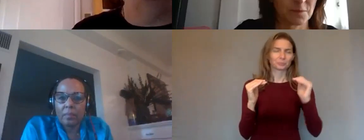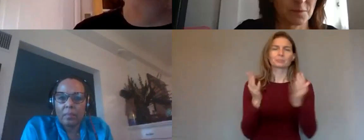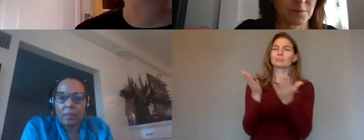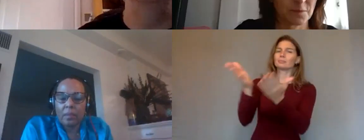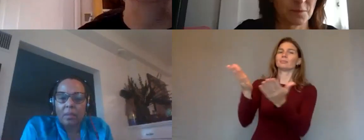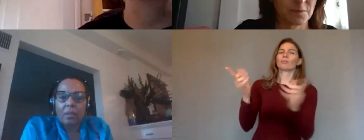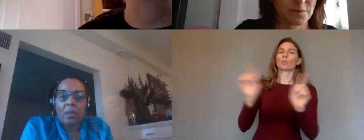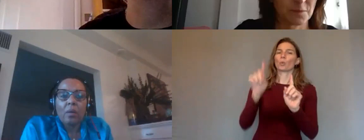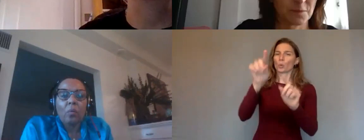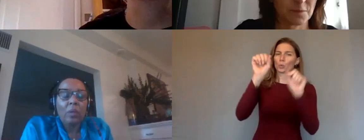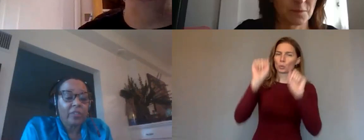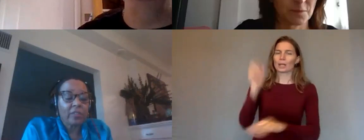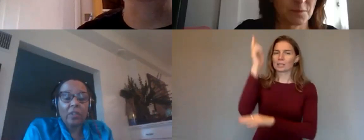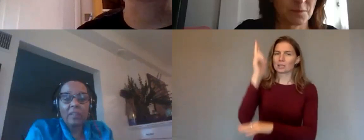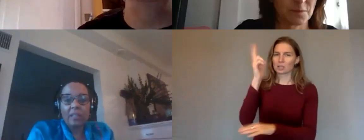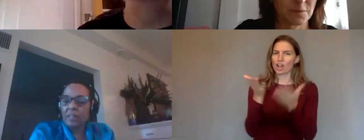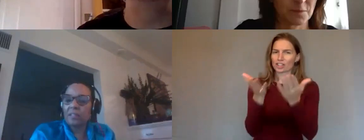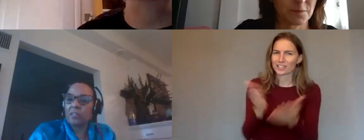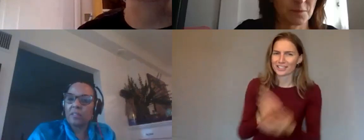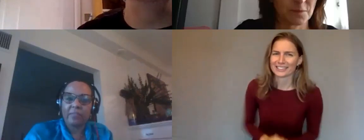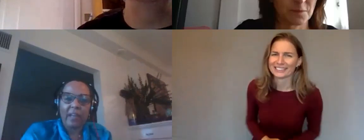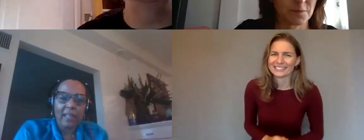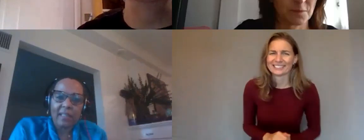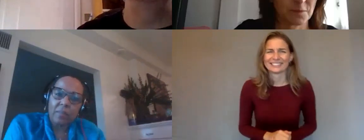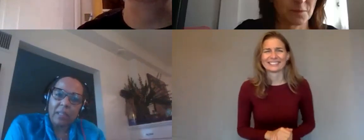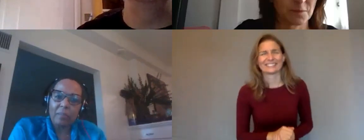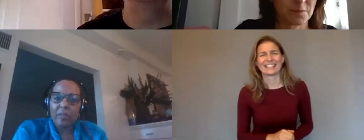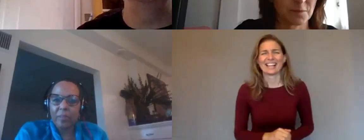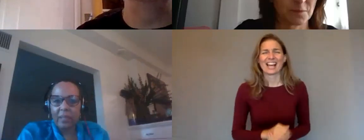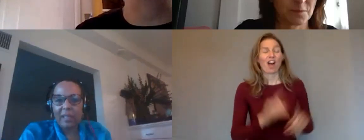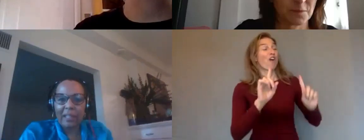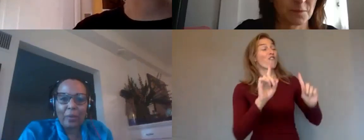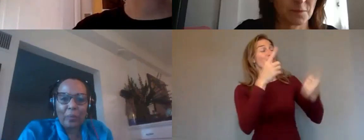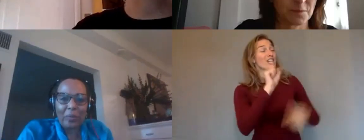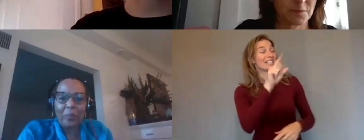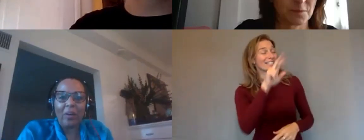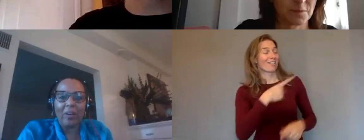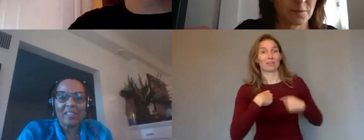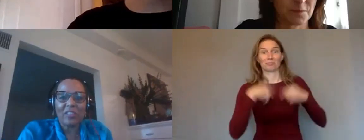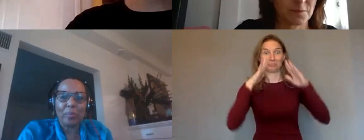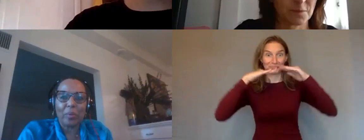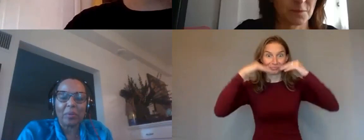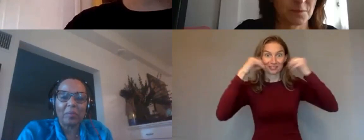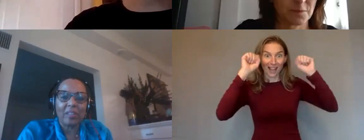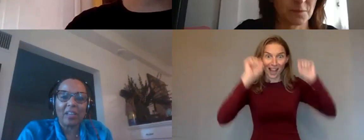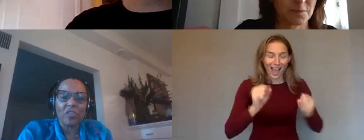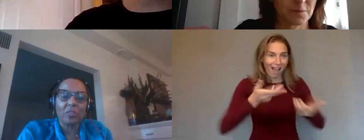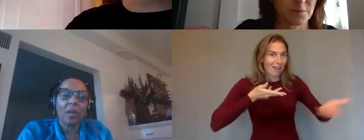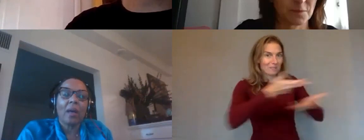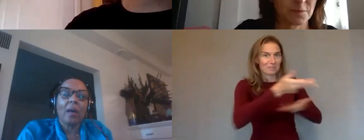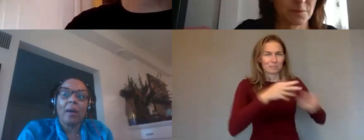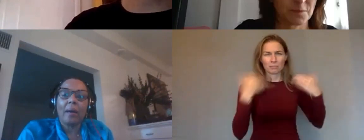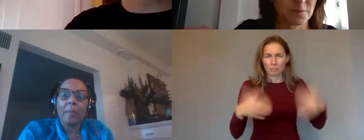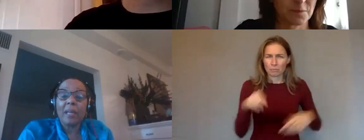that? Well, first of all, Steve, it's just fantastic to be able to be in dialogue with you on such an important